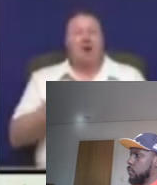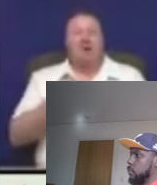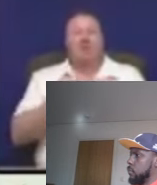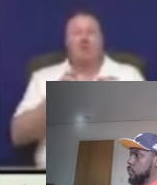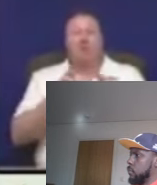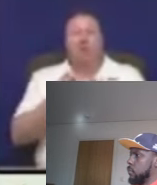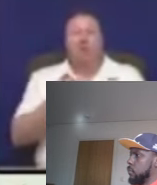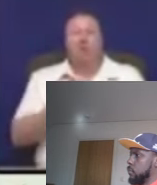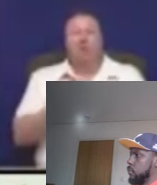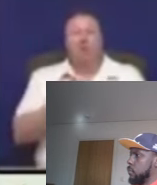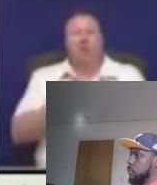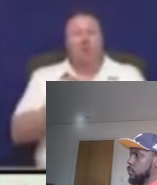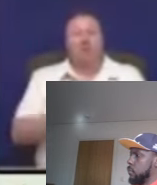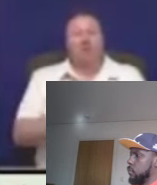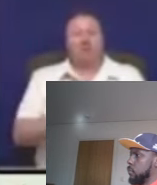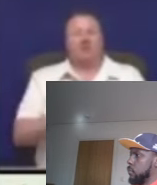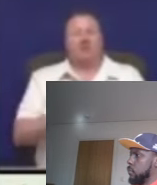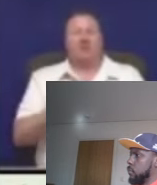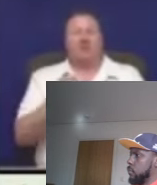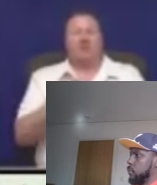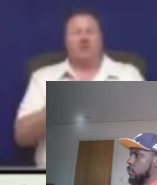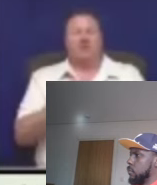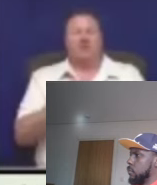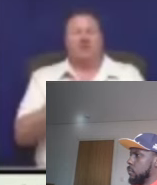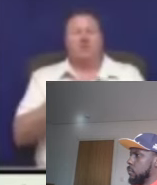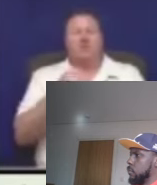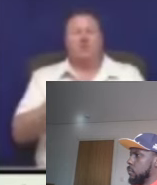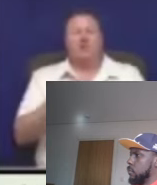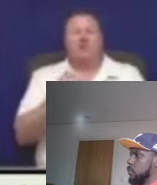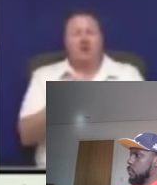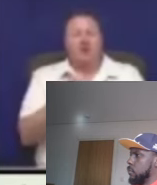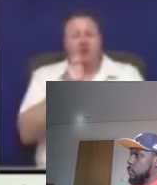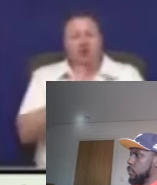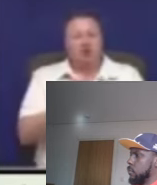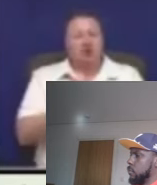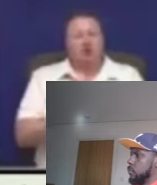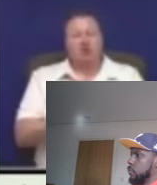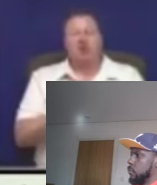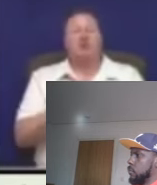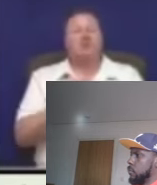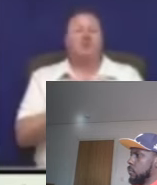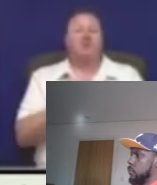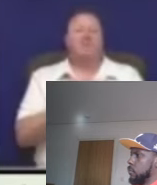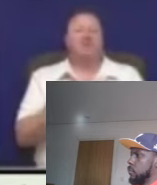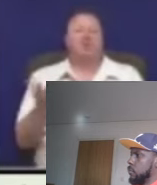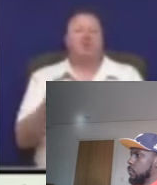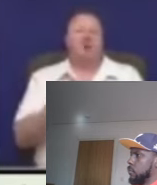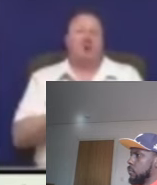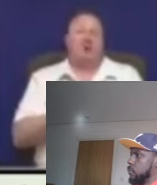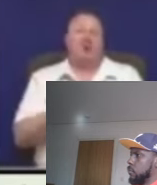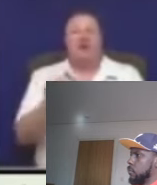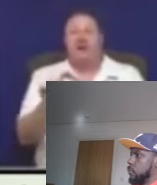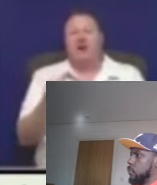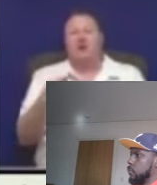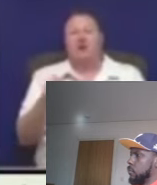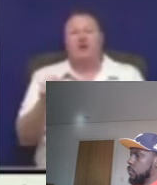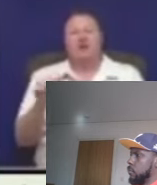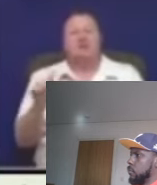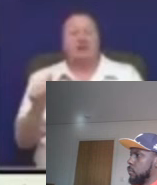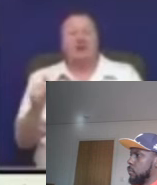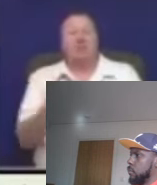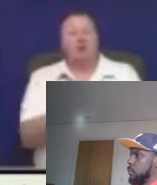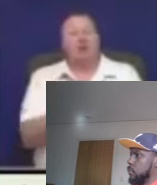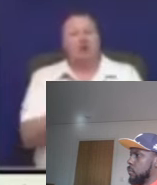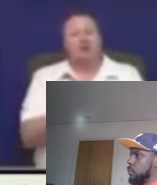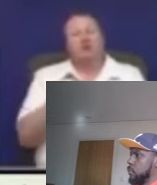view of project finances, prompting corrective action where necessary. This partnership with the AGSA underscores our commitment